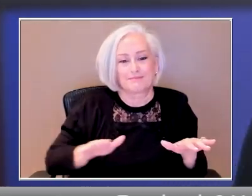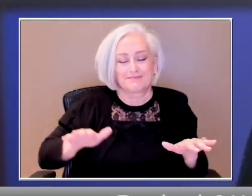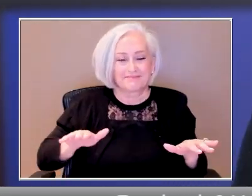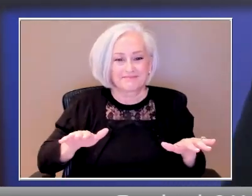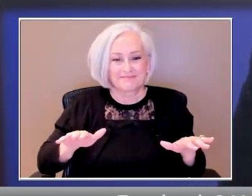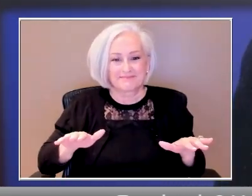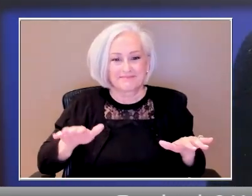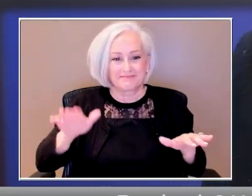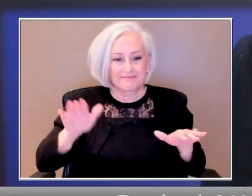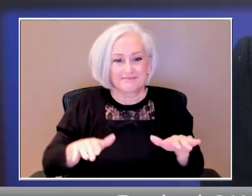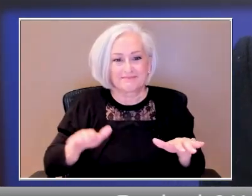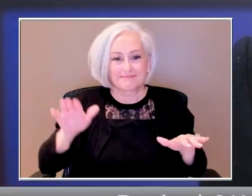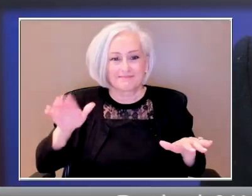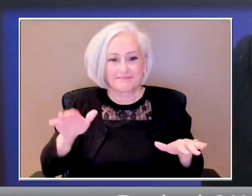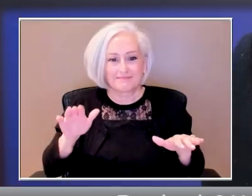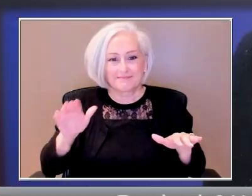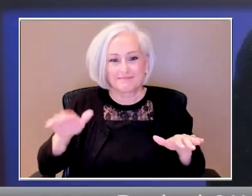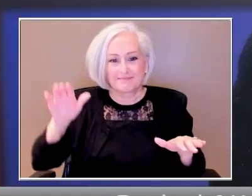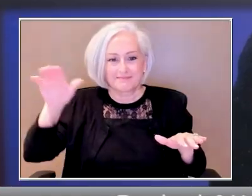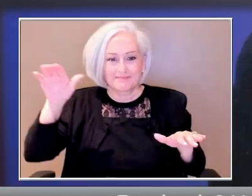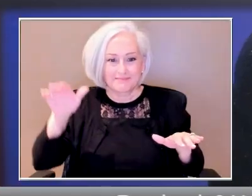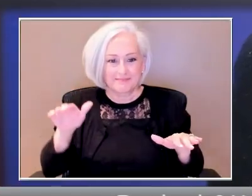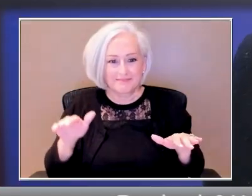Yo, skibbity skip.